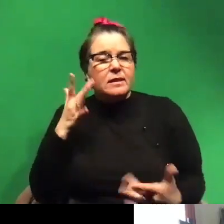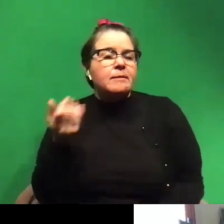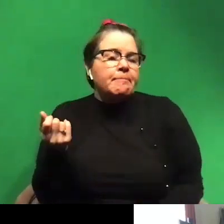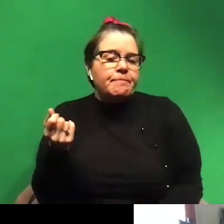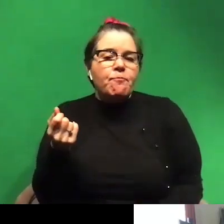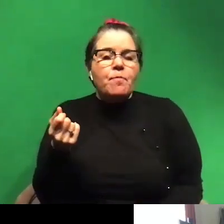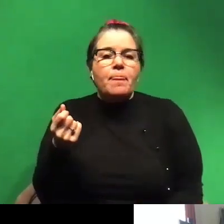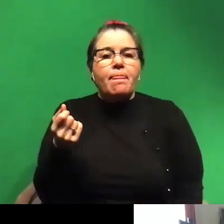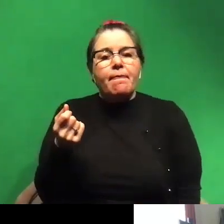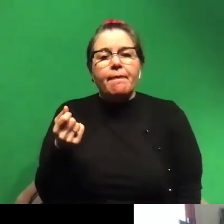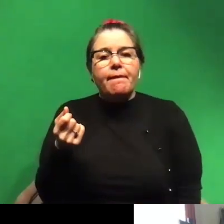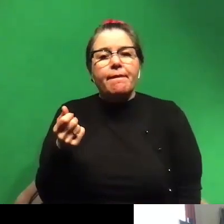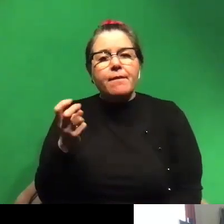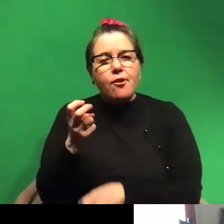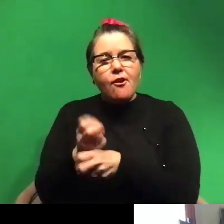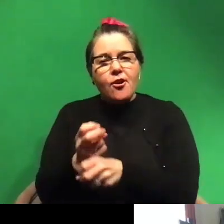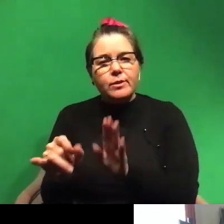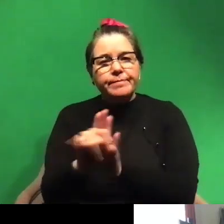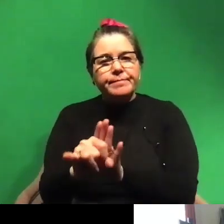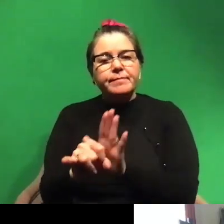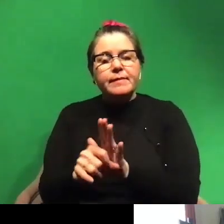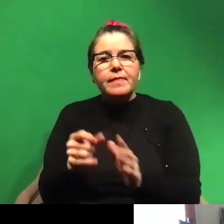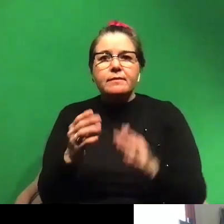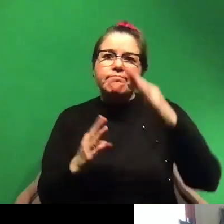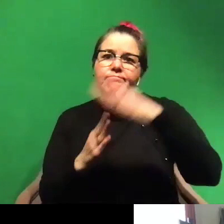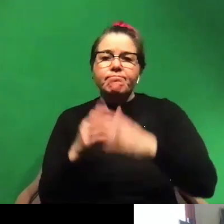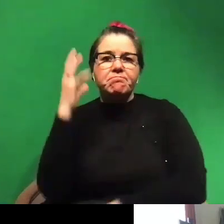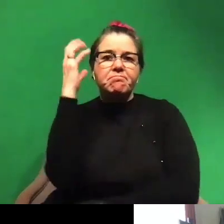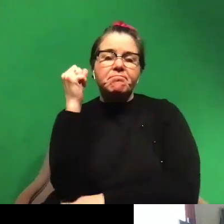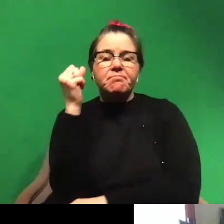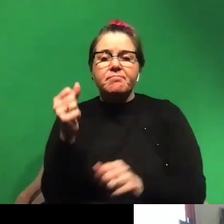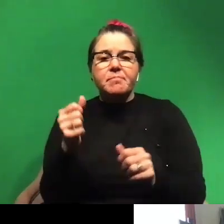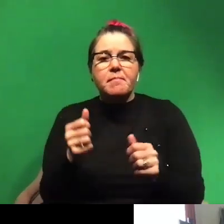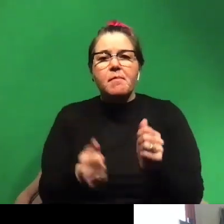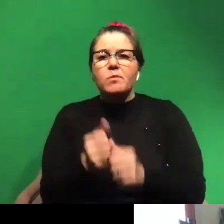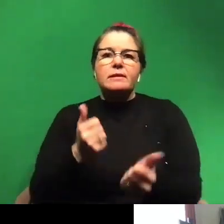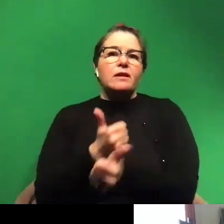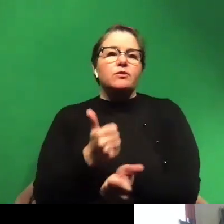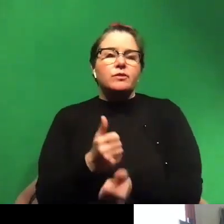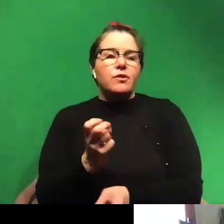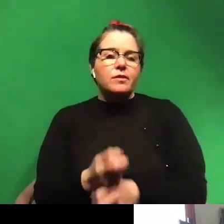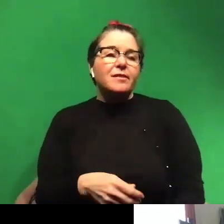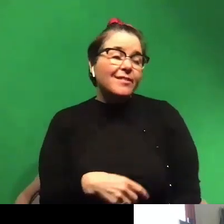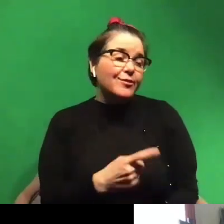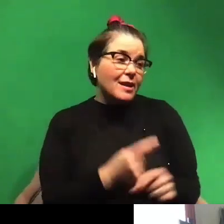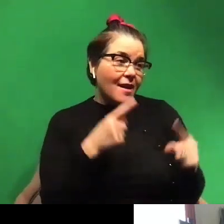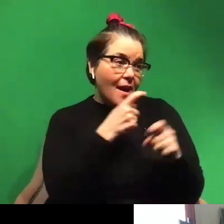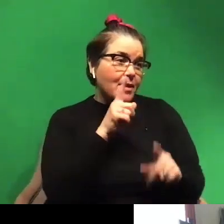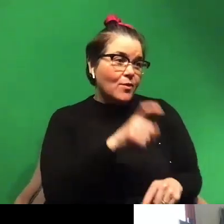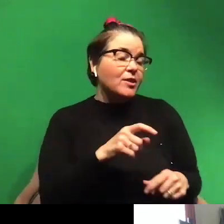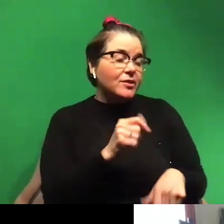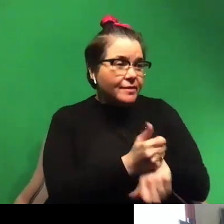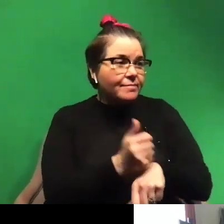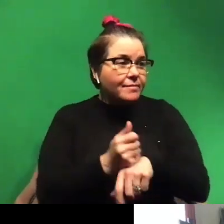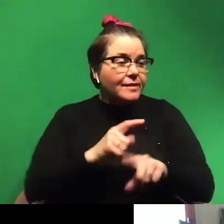there are, it's hard to identify the deadliest. Yeah, that's a really complicated question based on a lot of different